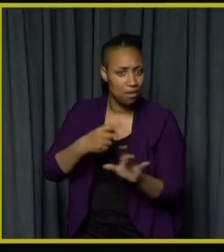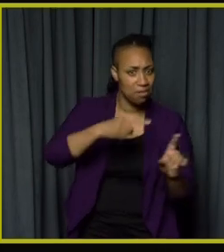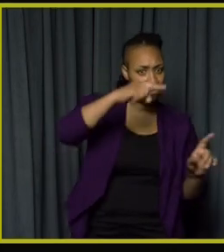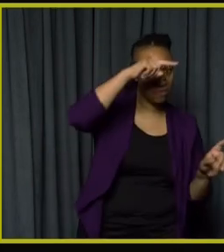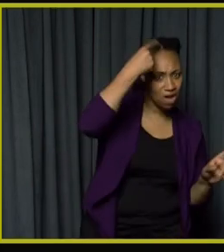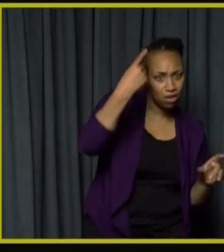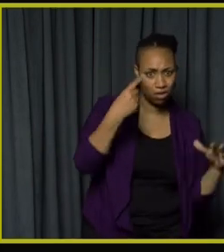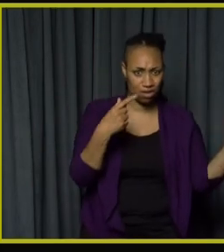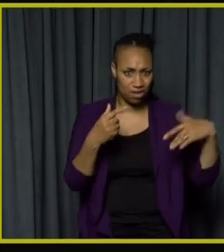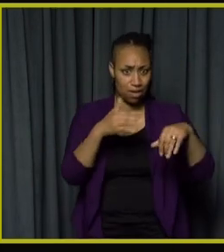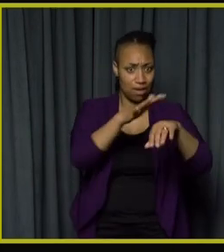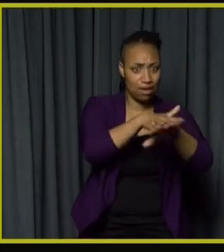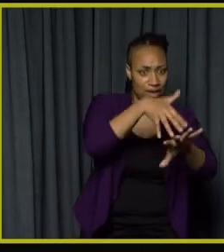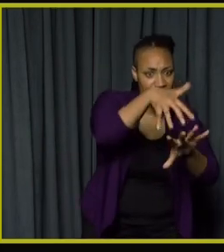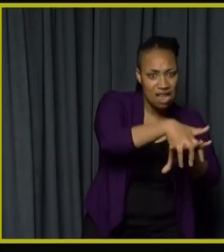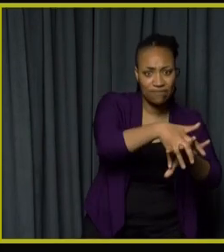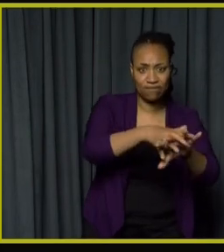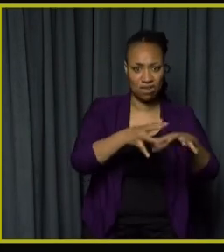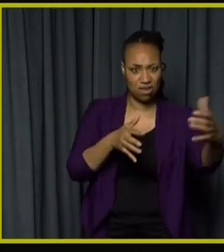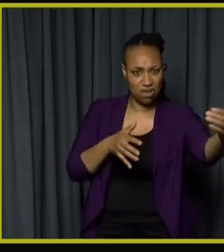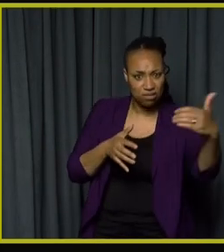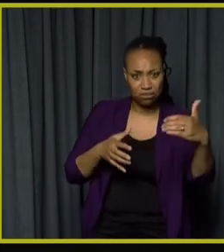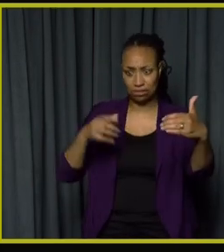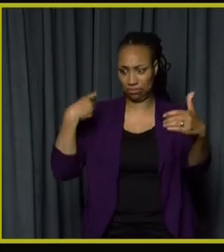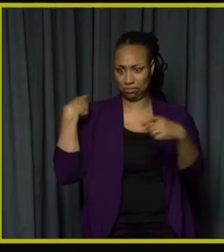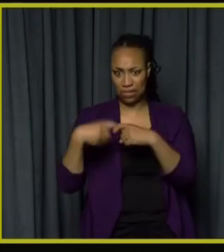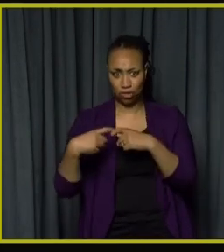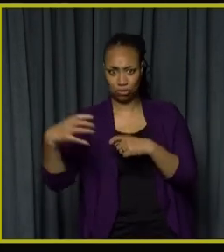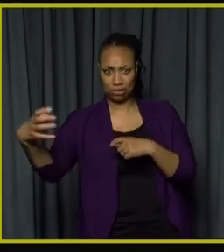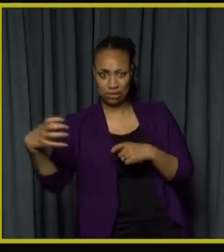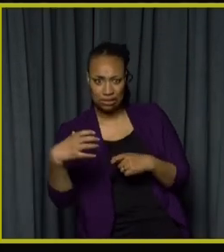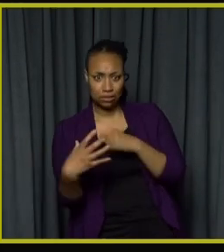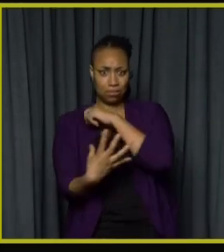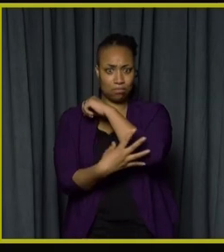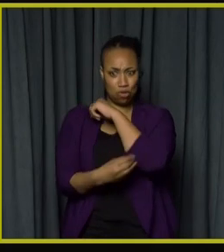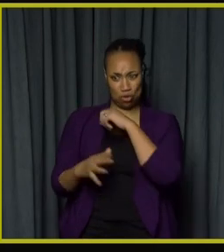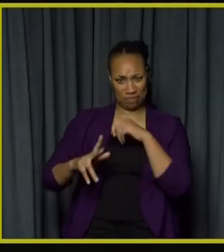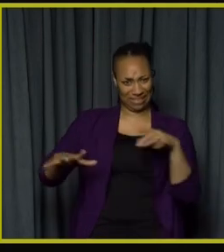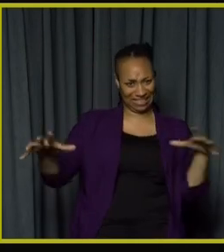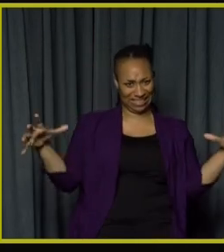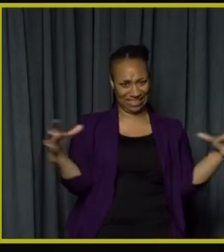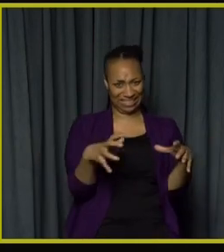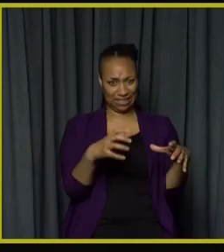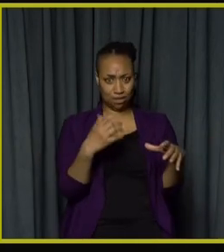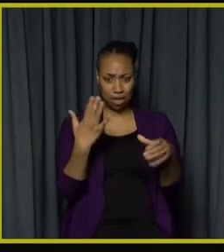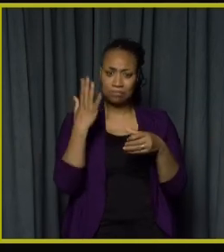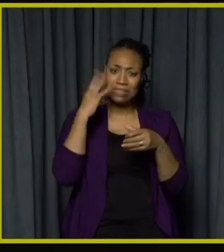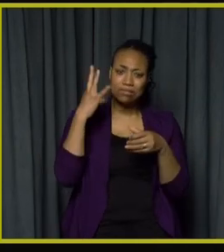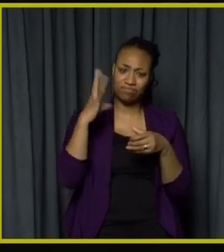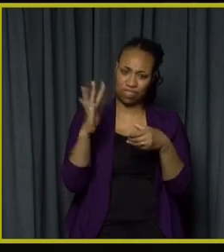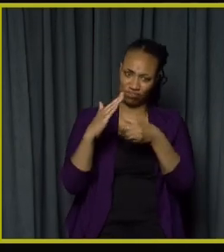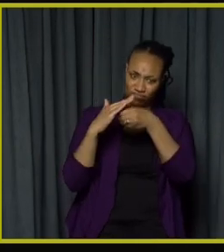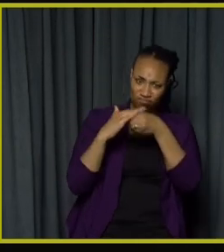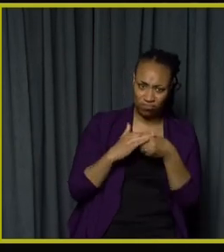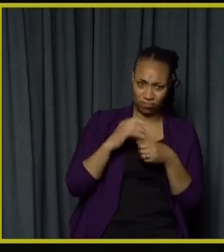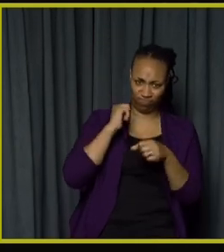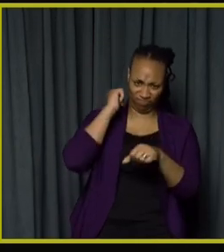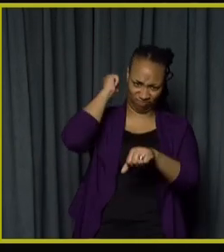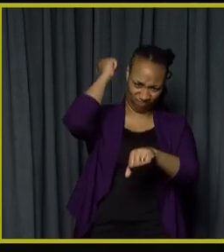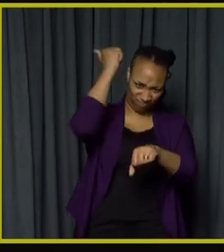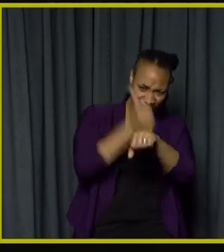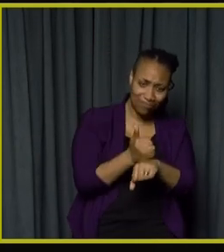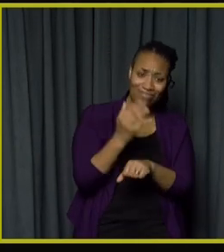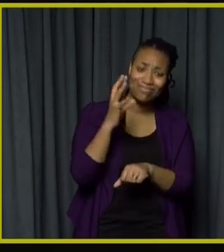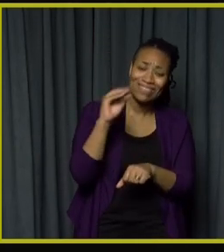People's Campaign 50 years ago was founded. And as we face a pandemic, we know America has a long